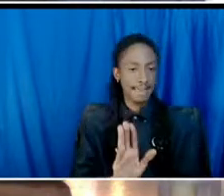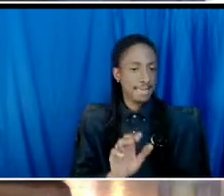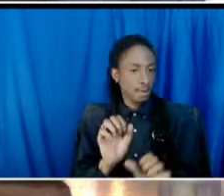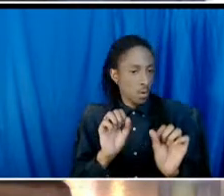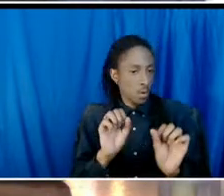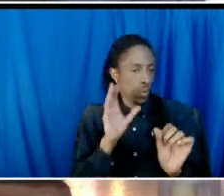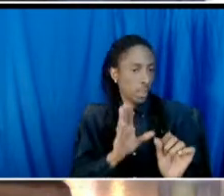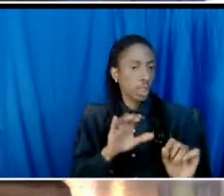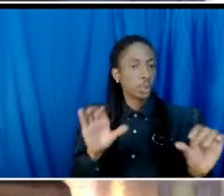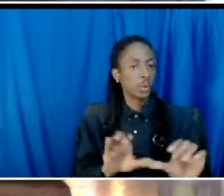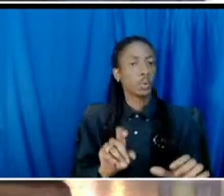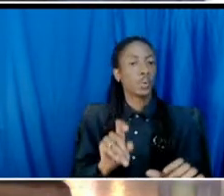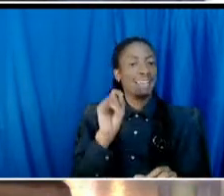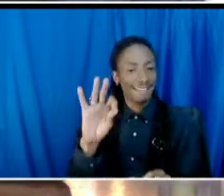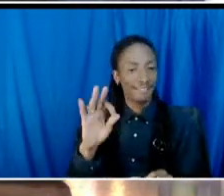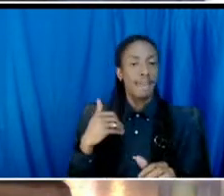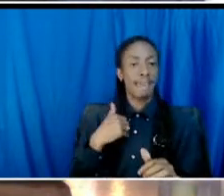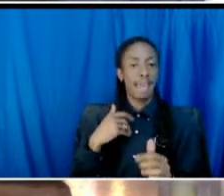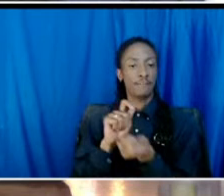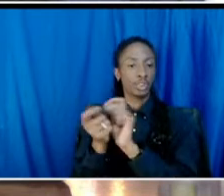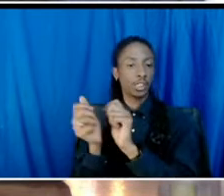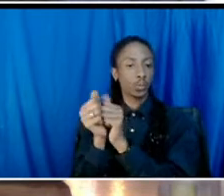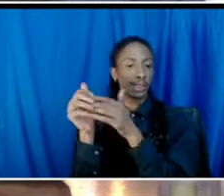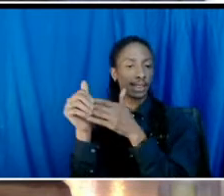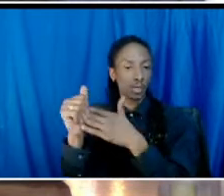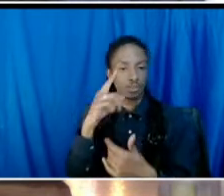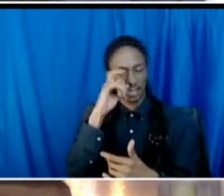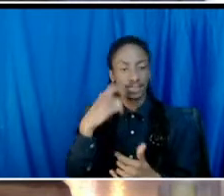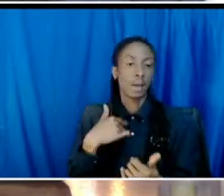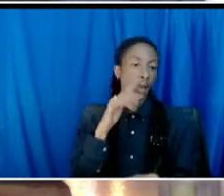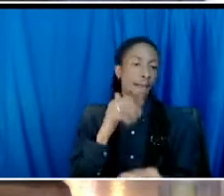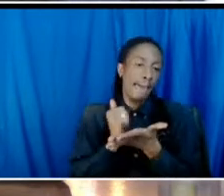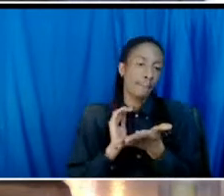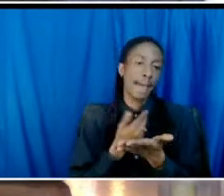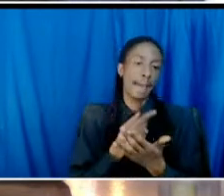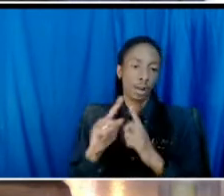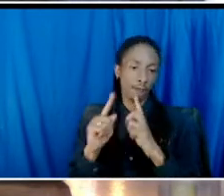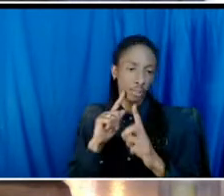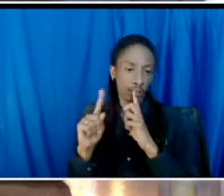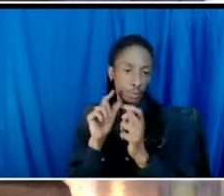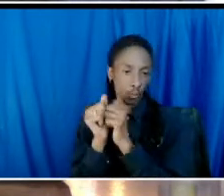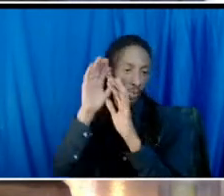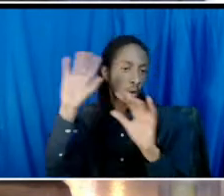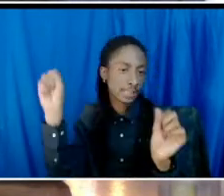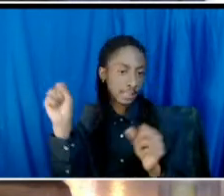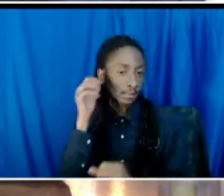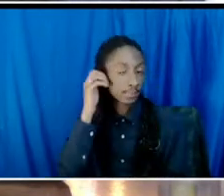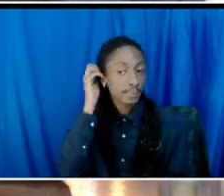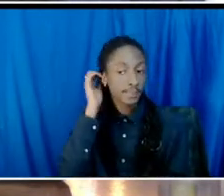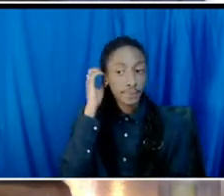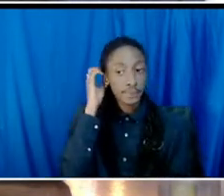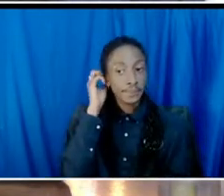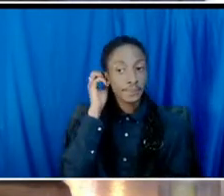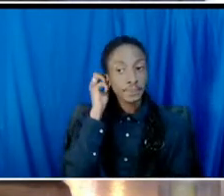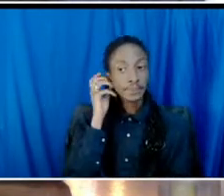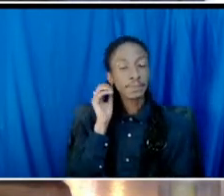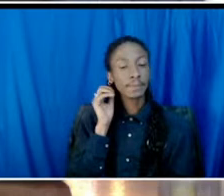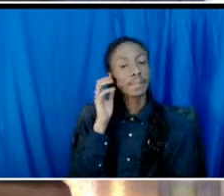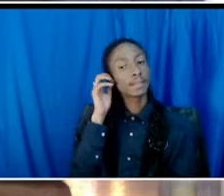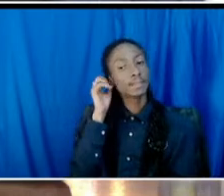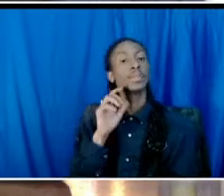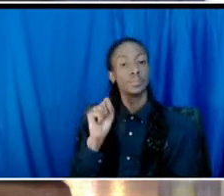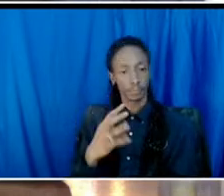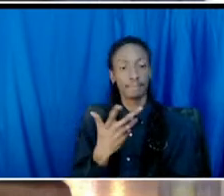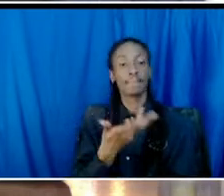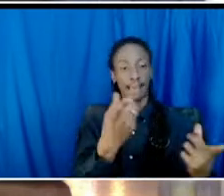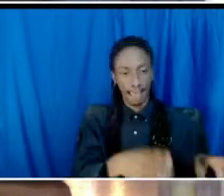a change in leadership, because that will help inform the conversation at the Oval Office. Pat Hovakimian subsequently set up that meeting. We